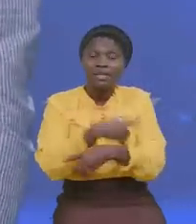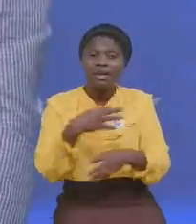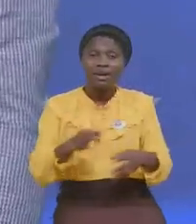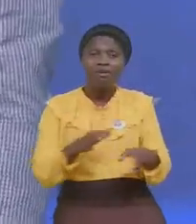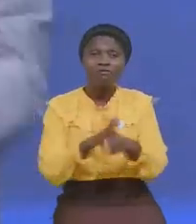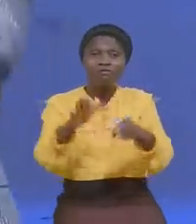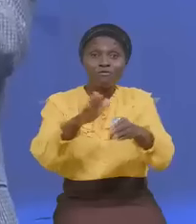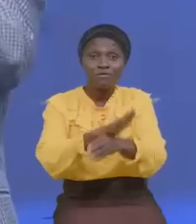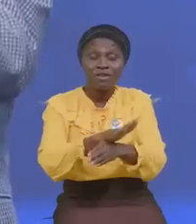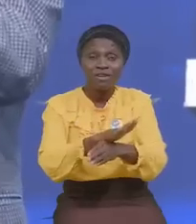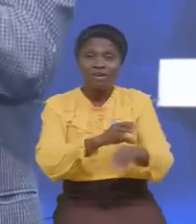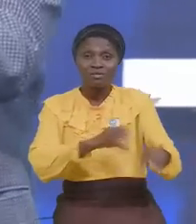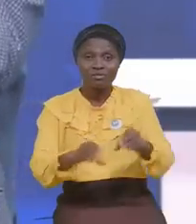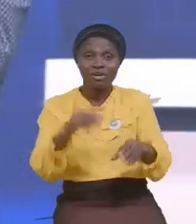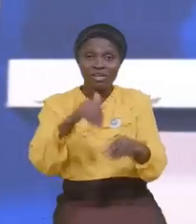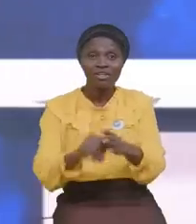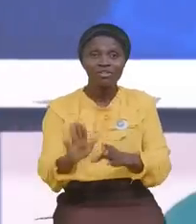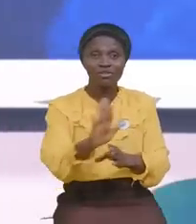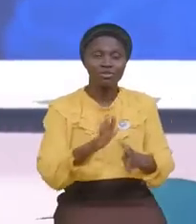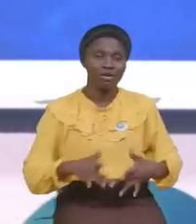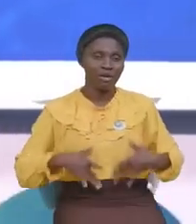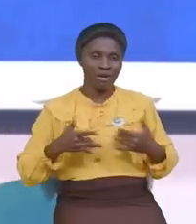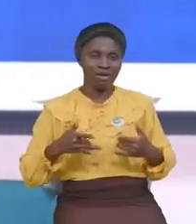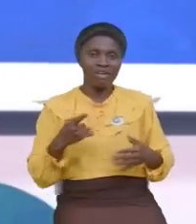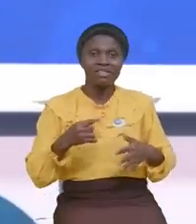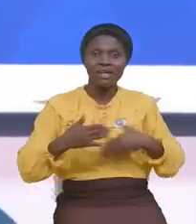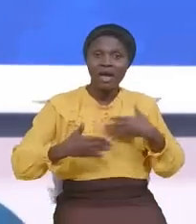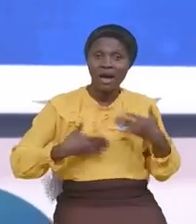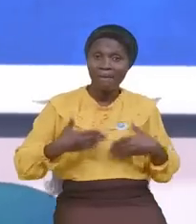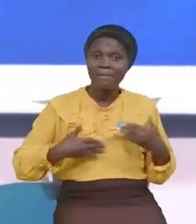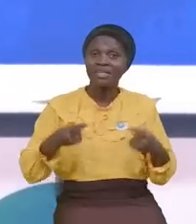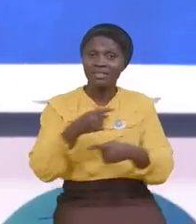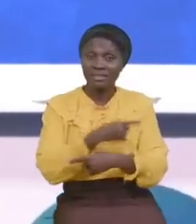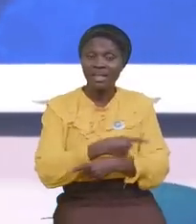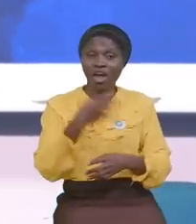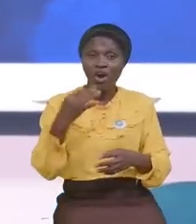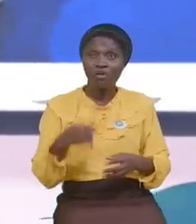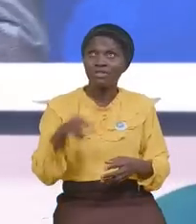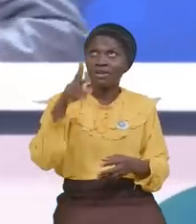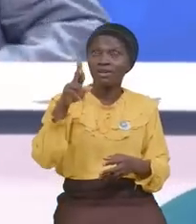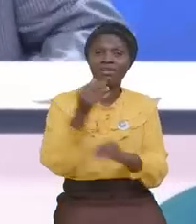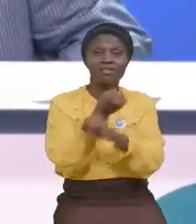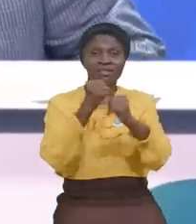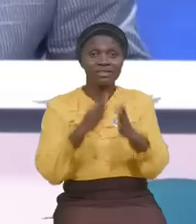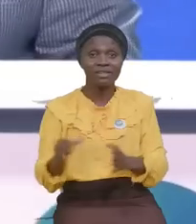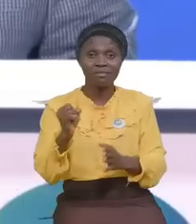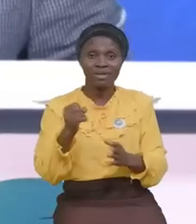your life. The happy day of the Redeemer's